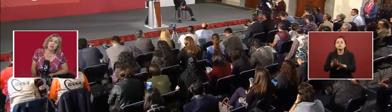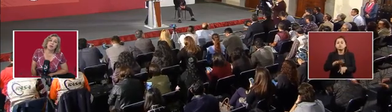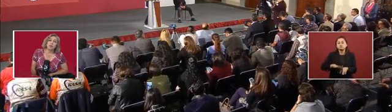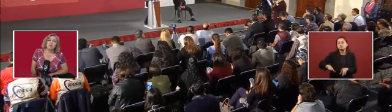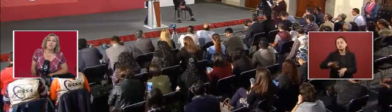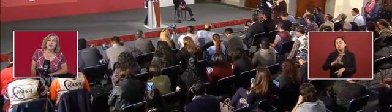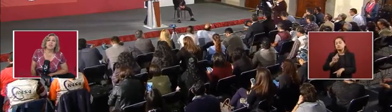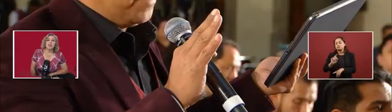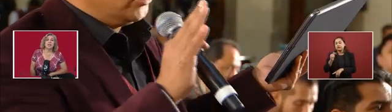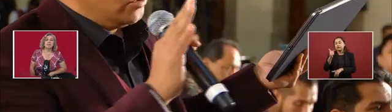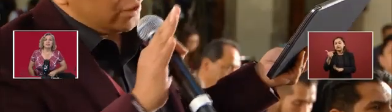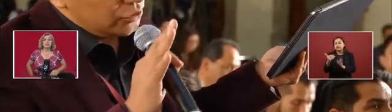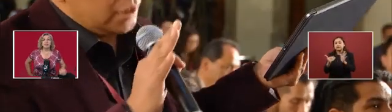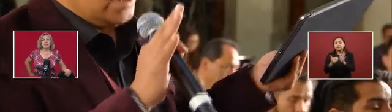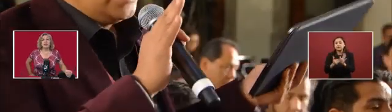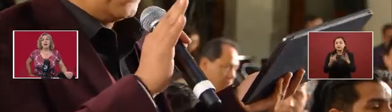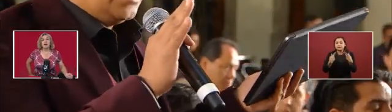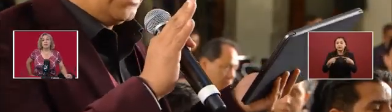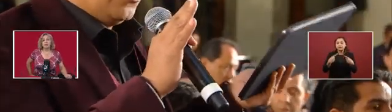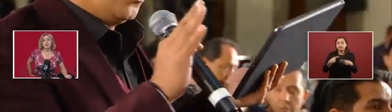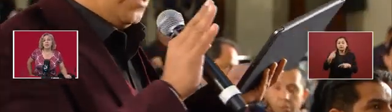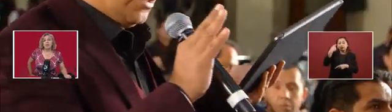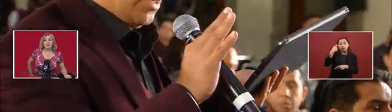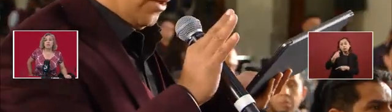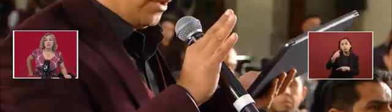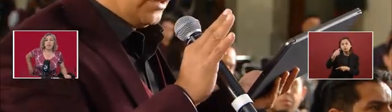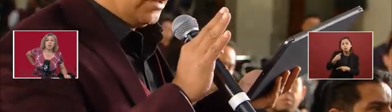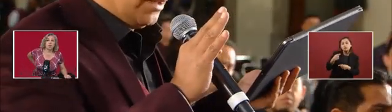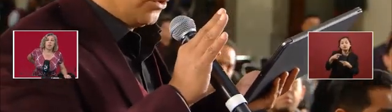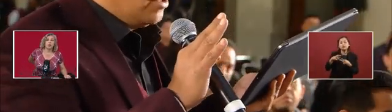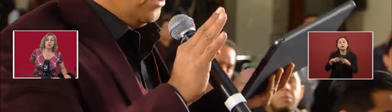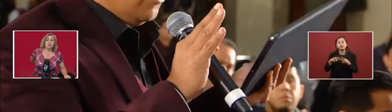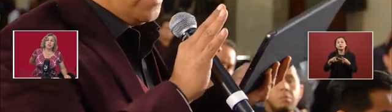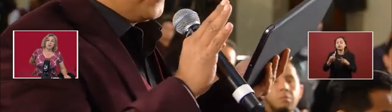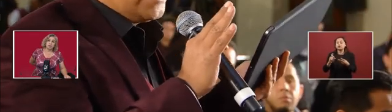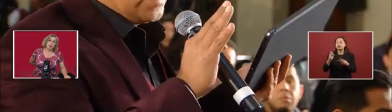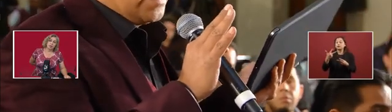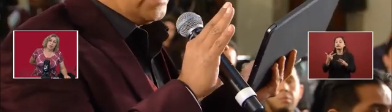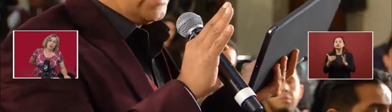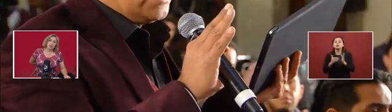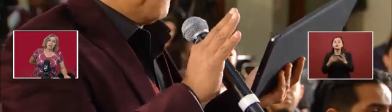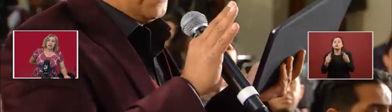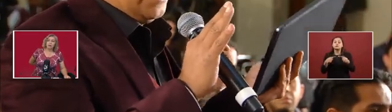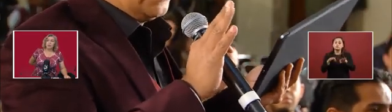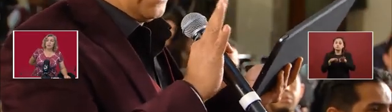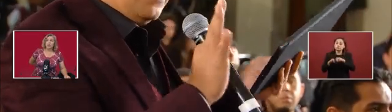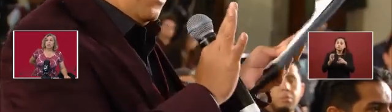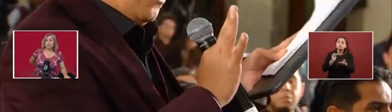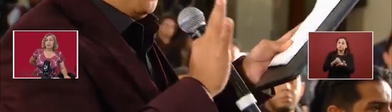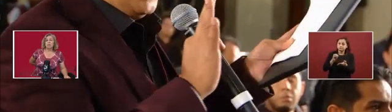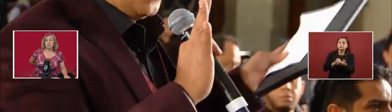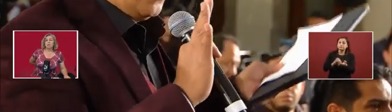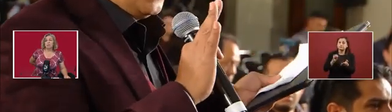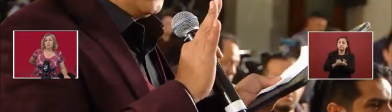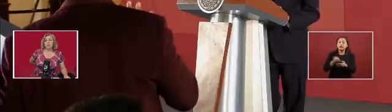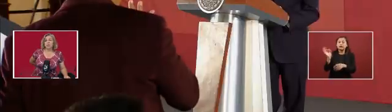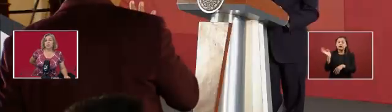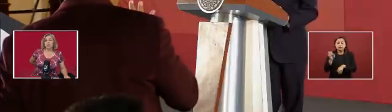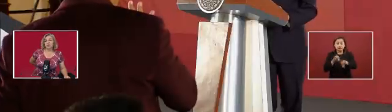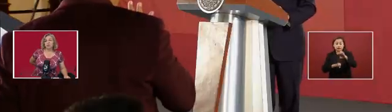medications. There's going to be dengue. There's going to be no anti. No, it's already been explained. Si hay austeridad, On the contrary, if